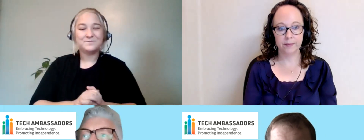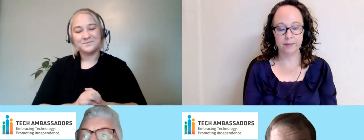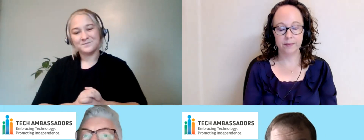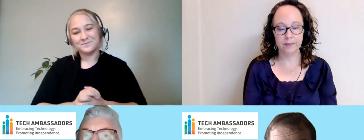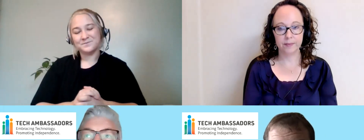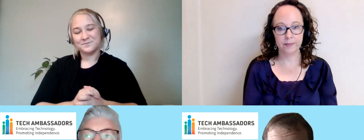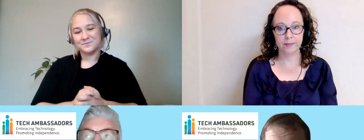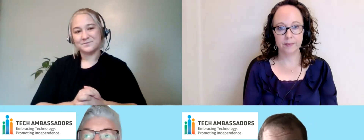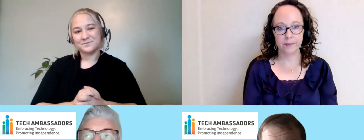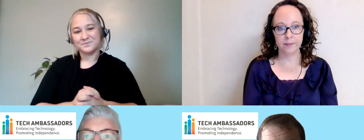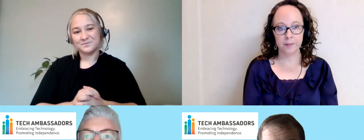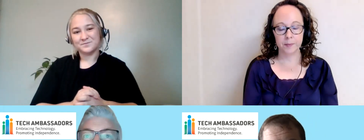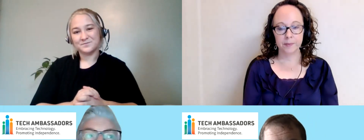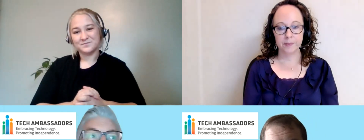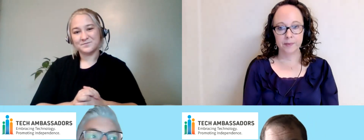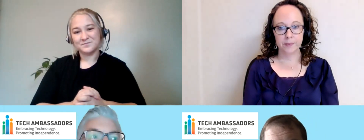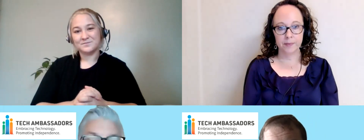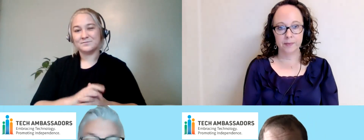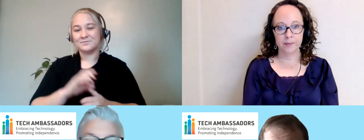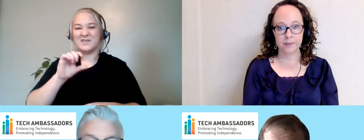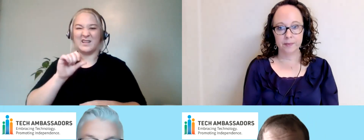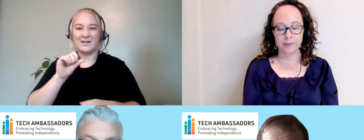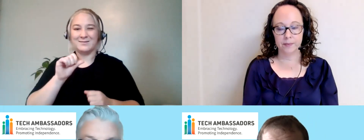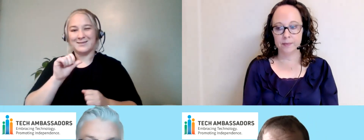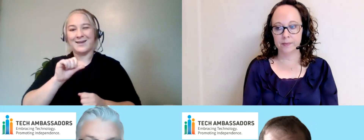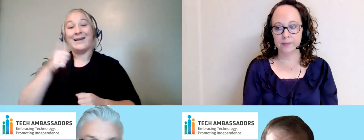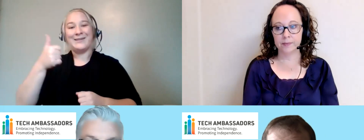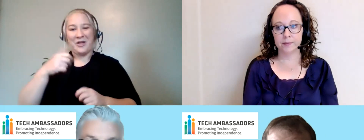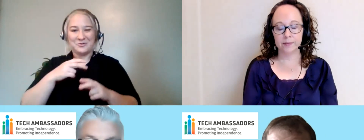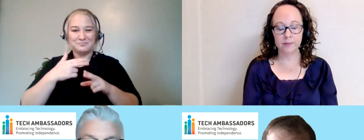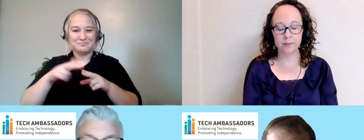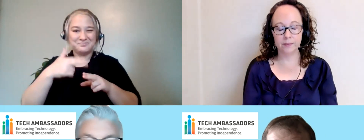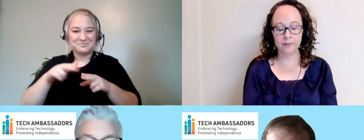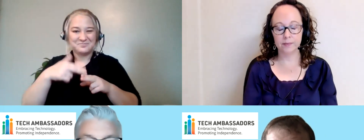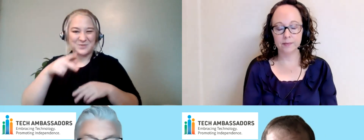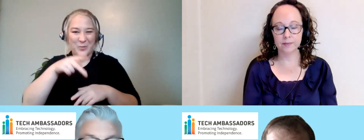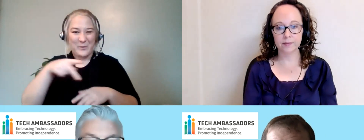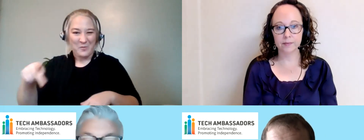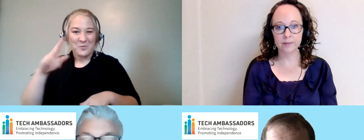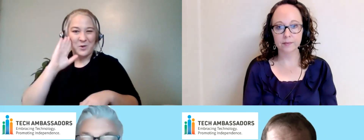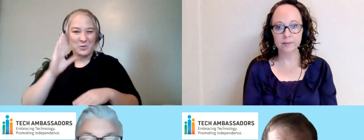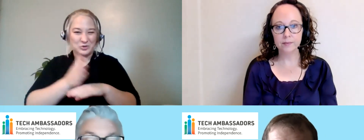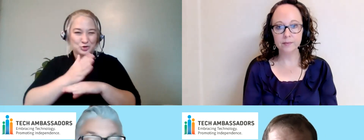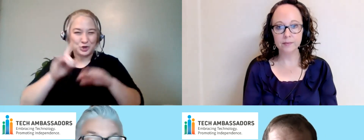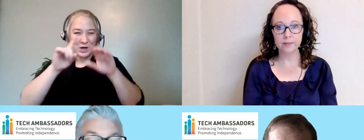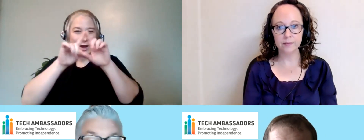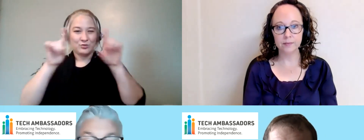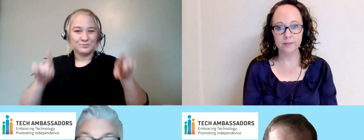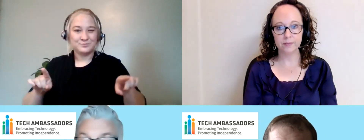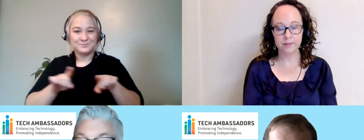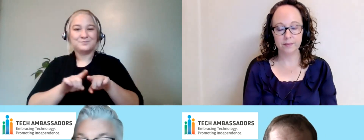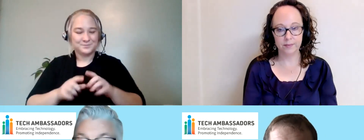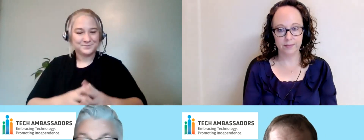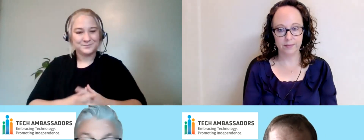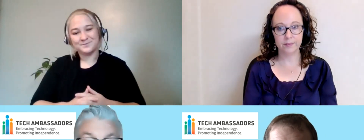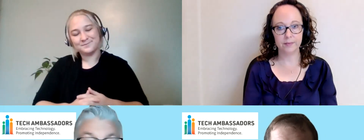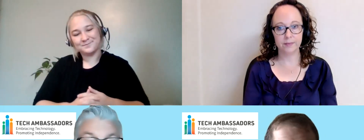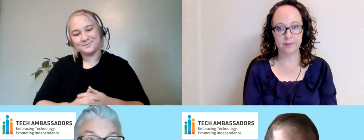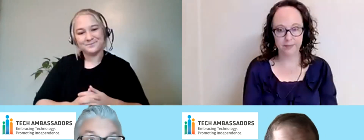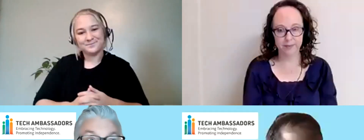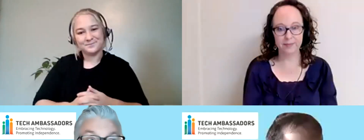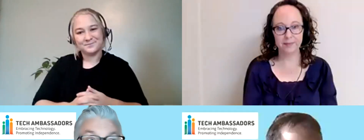So here is another really short PowerPoint where I will again share that with everyone.